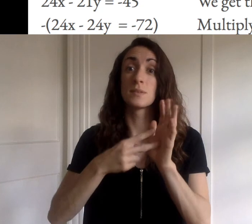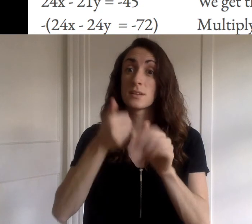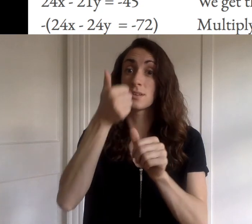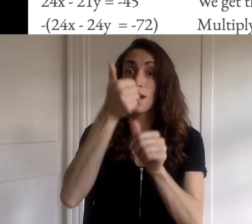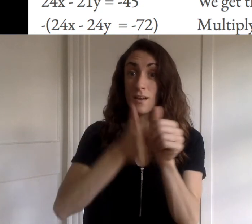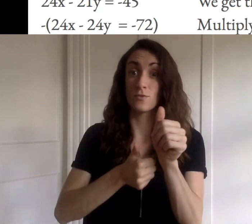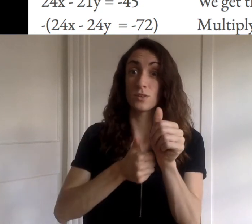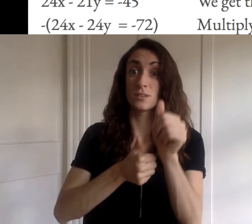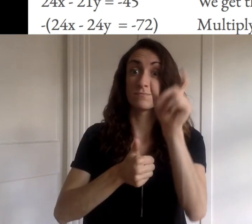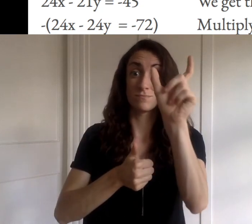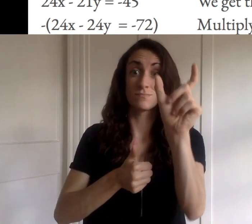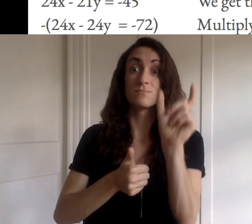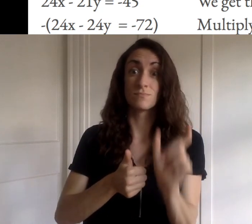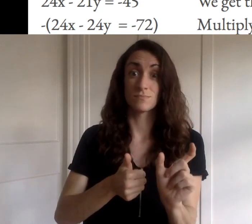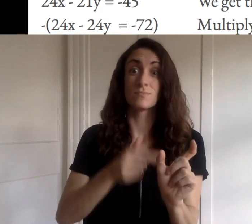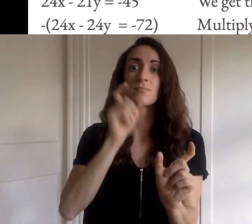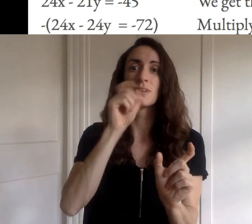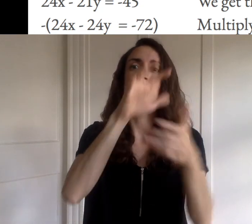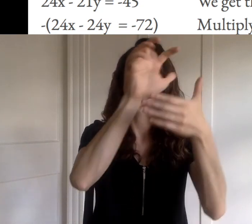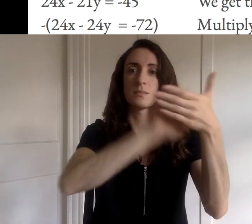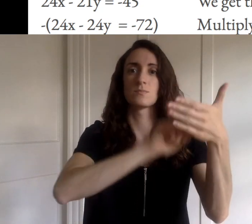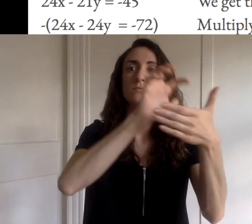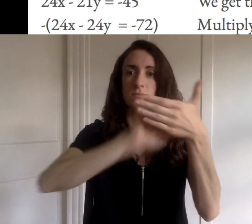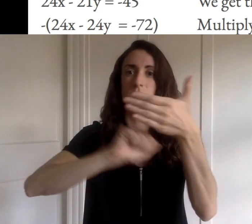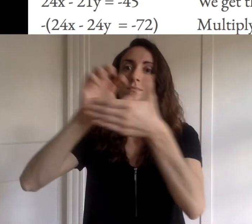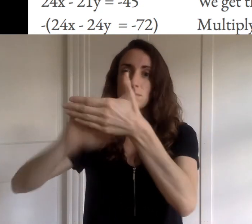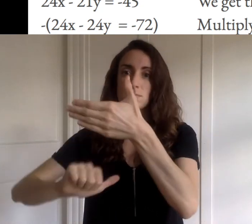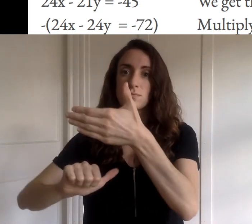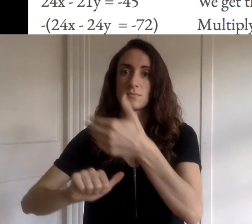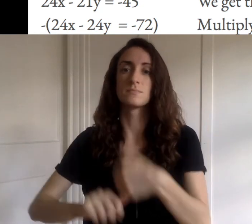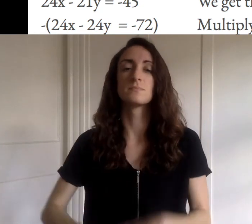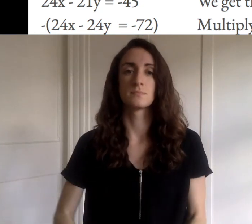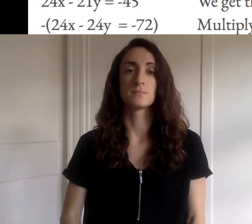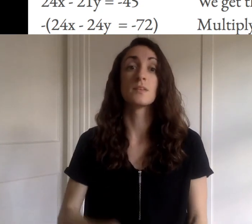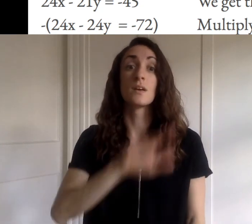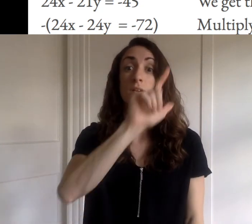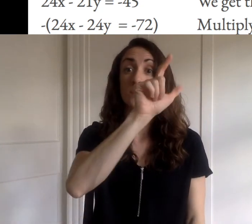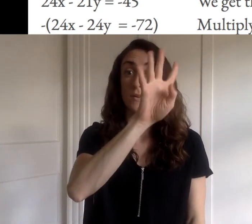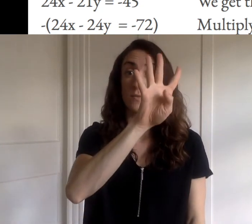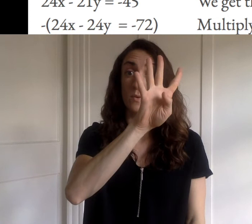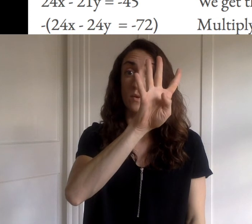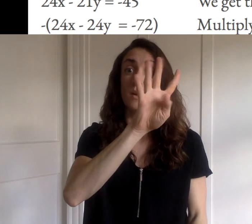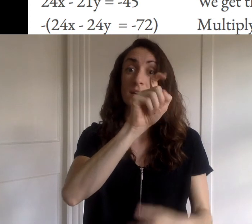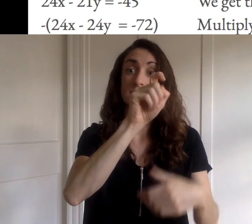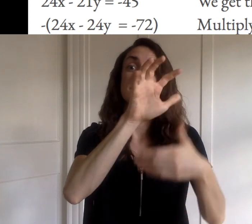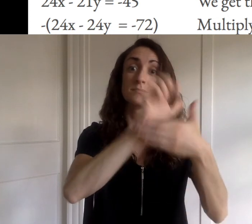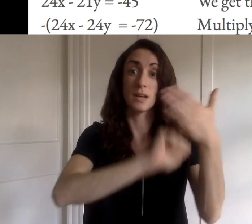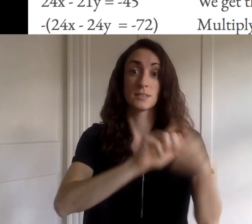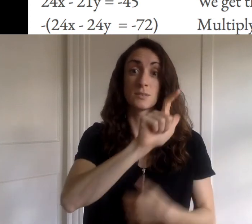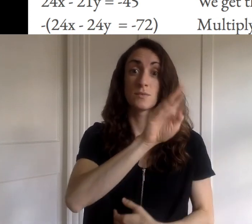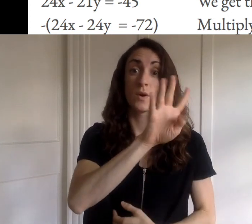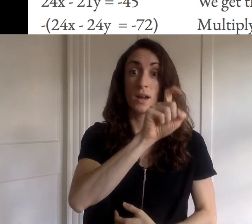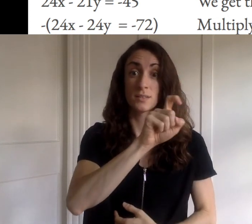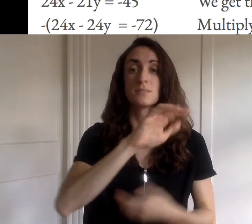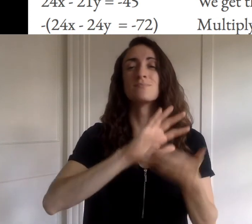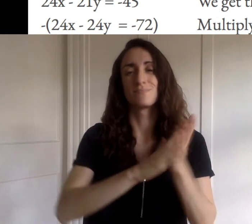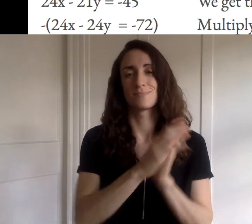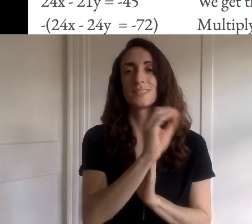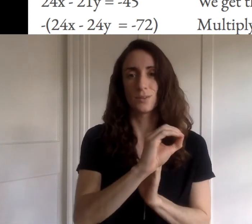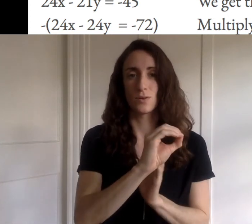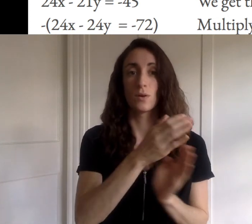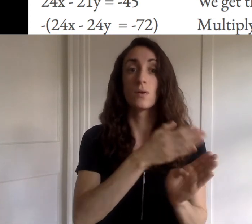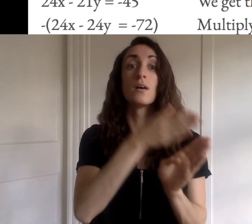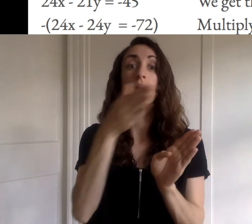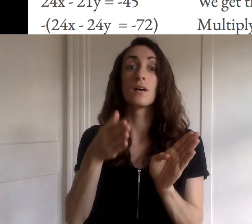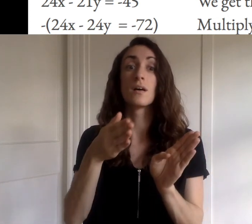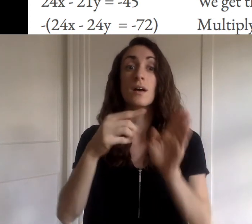what we need to do is subtract one equation from the other. And that means that each term is going to be subtracted. So 24x minus